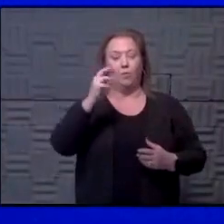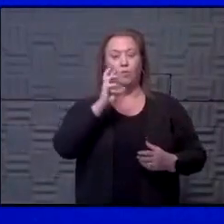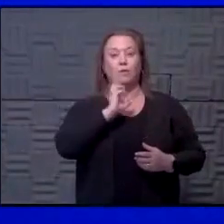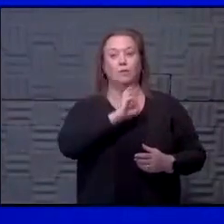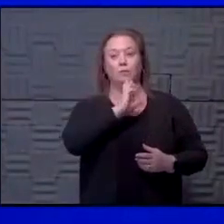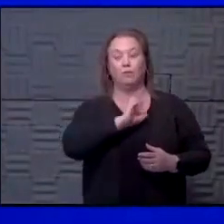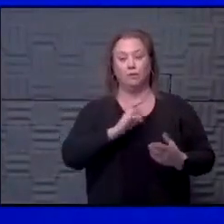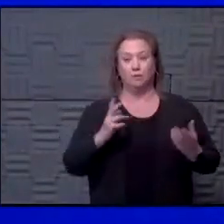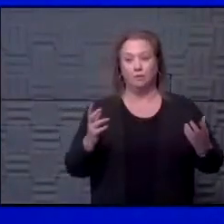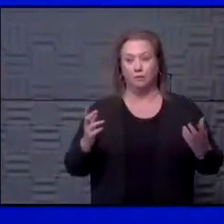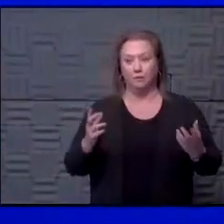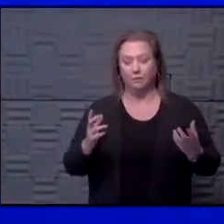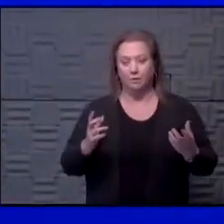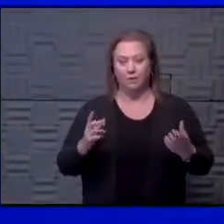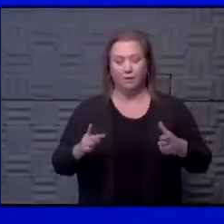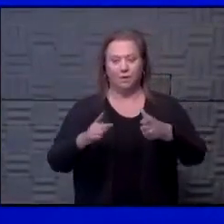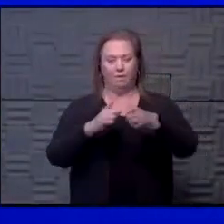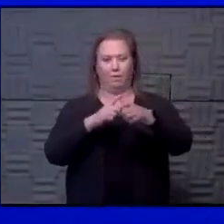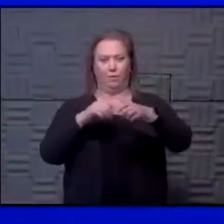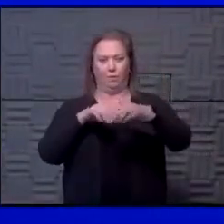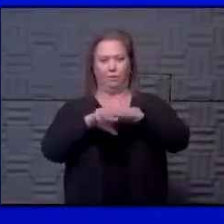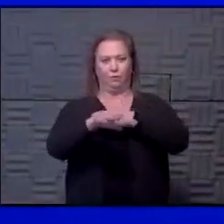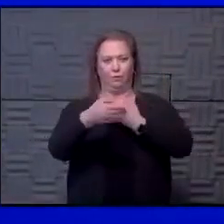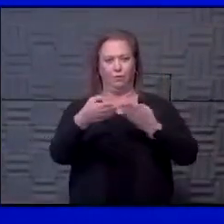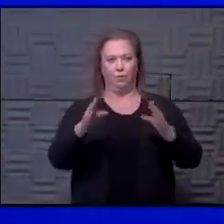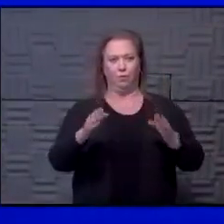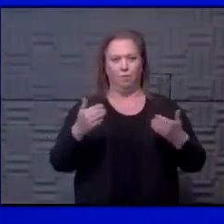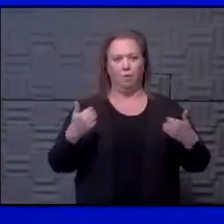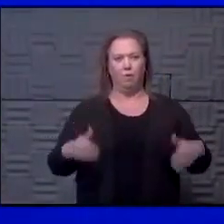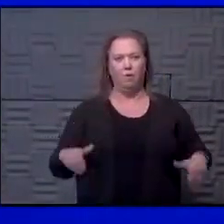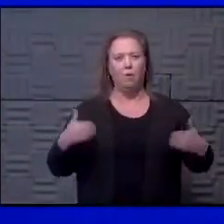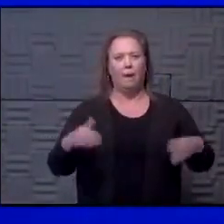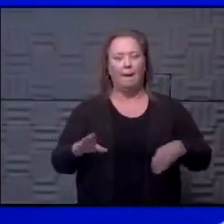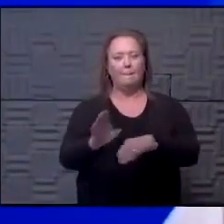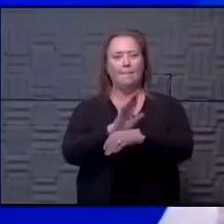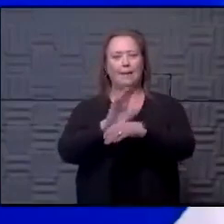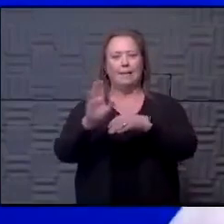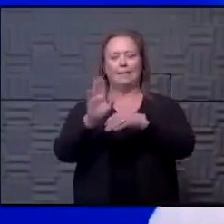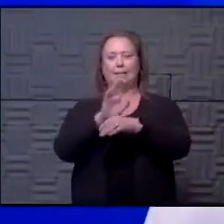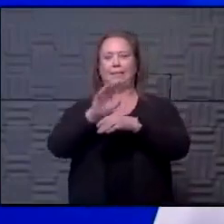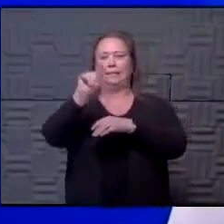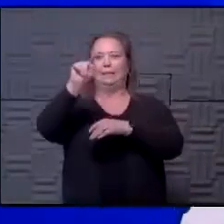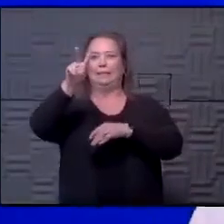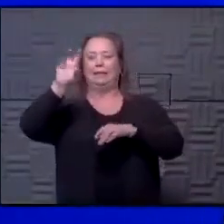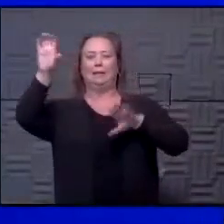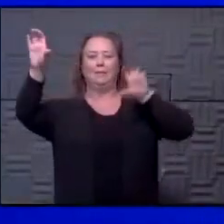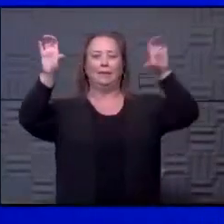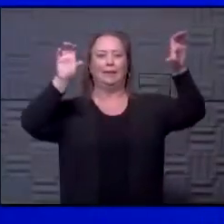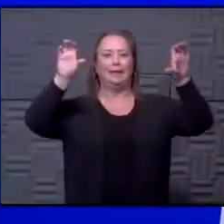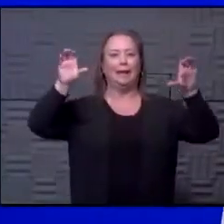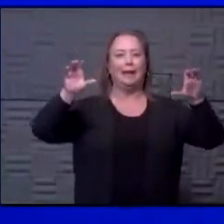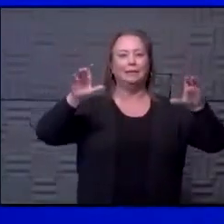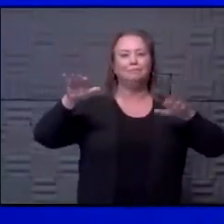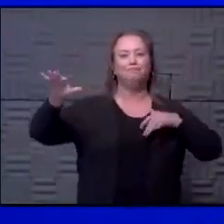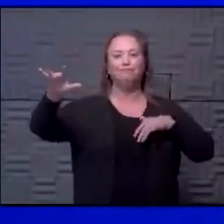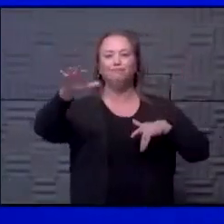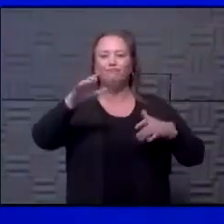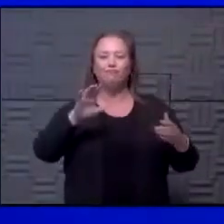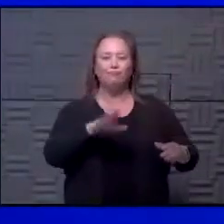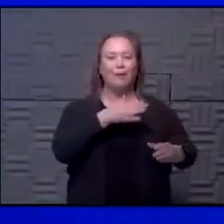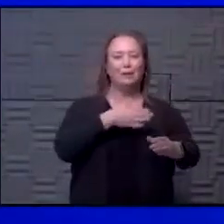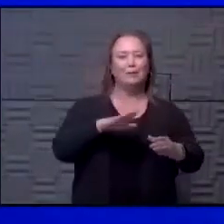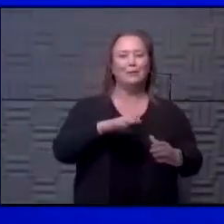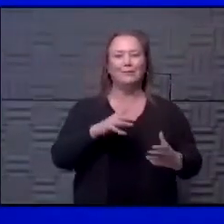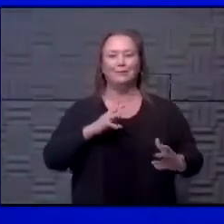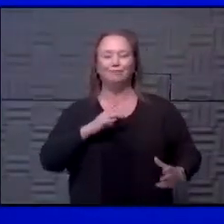and we go to the first room, and it is packed. And it's kind of the cool room. It's got the TV. There's a bit of a buzz going on, a little music playing